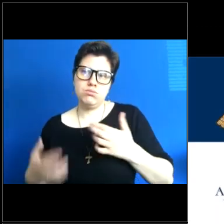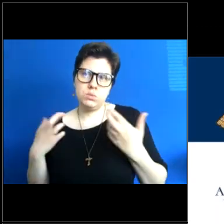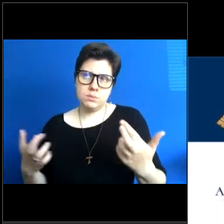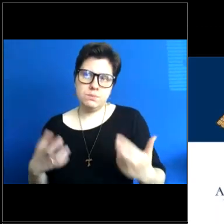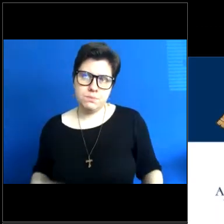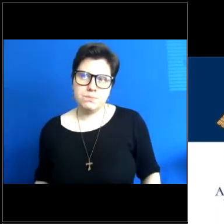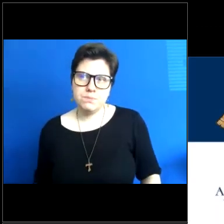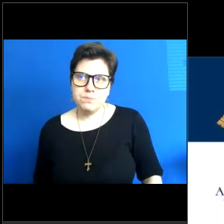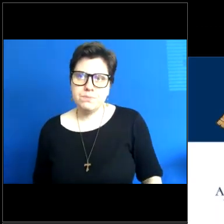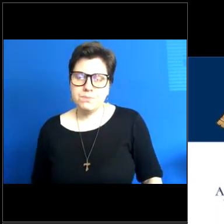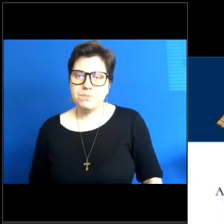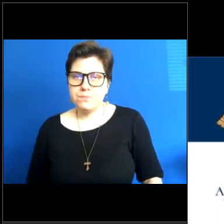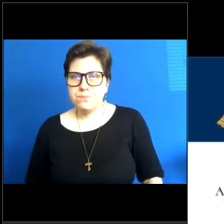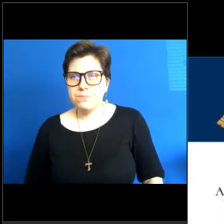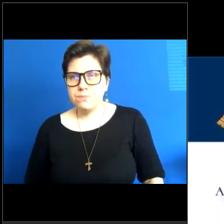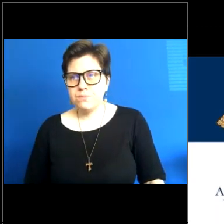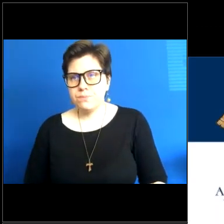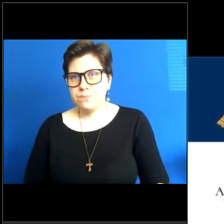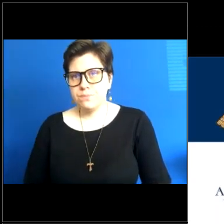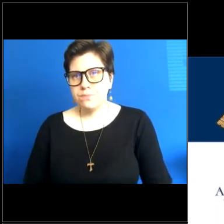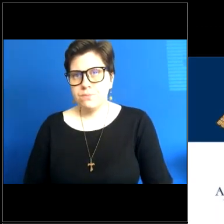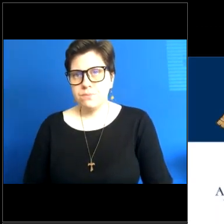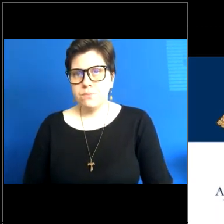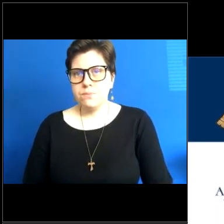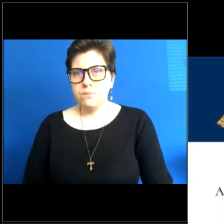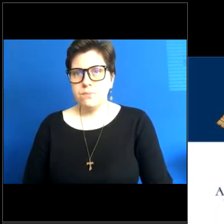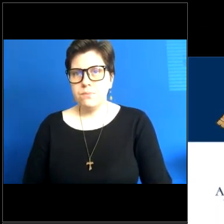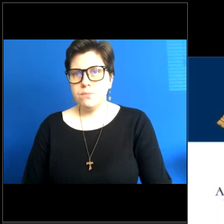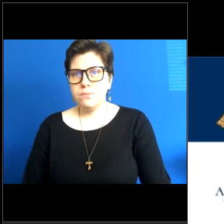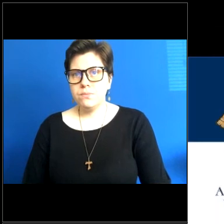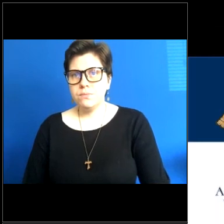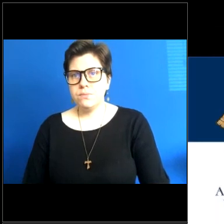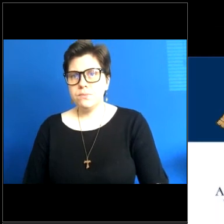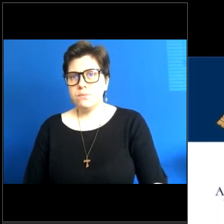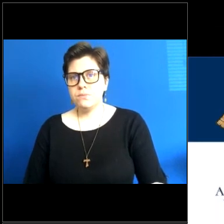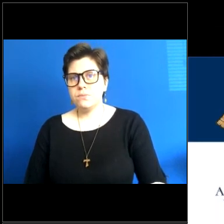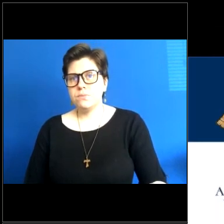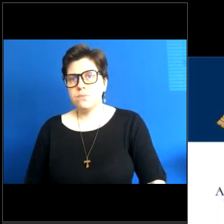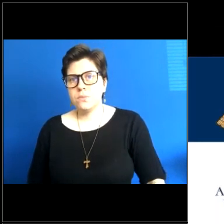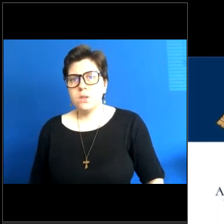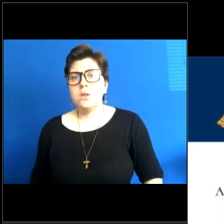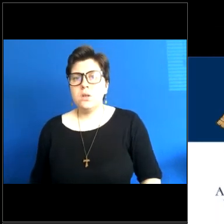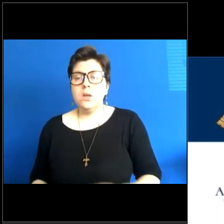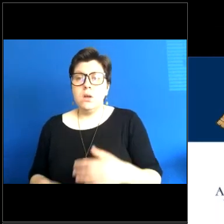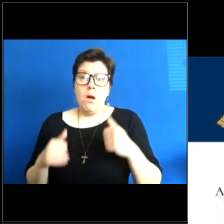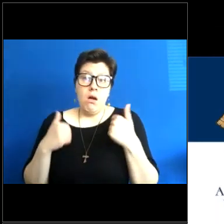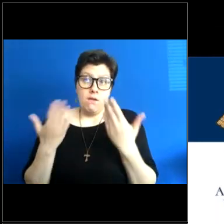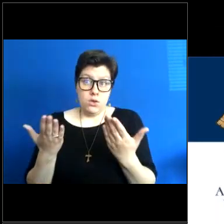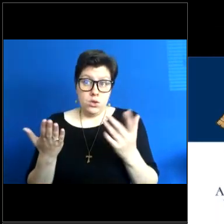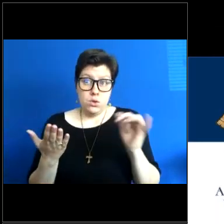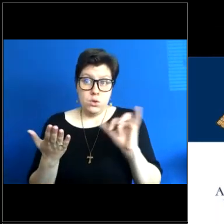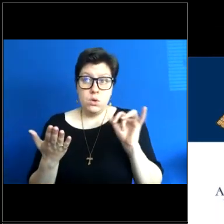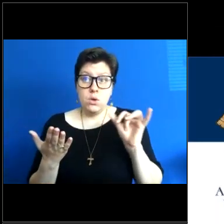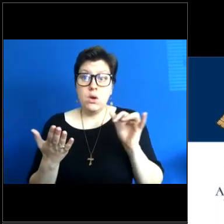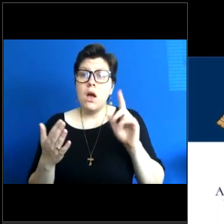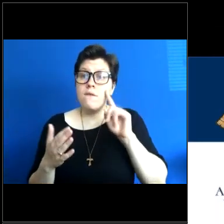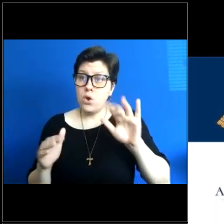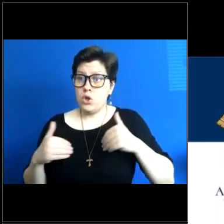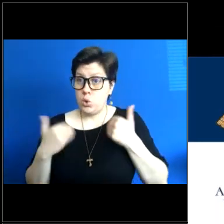truly as a starting point for them. And may I also offer our Office for Youth